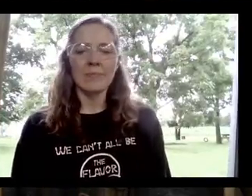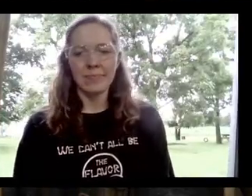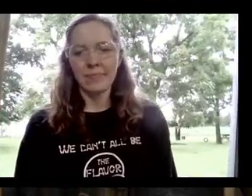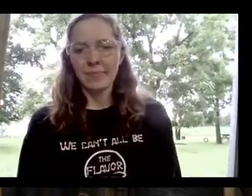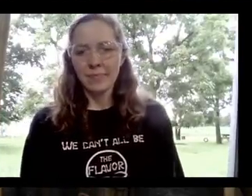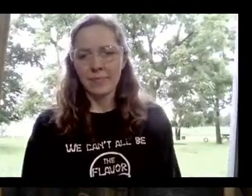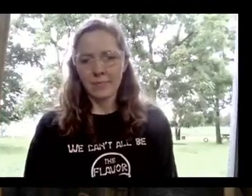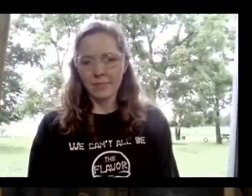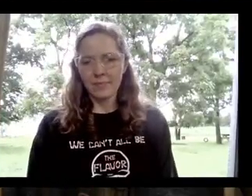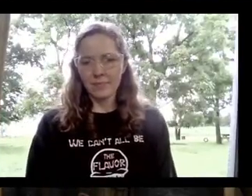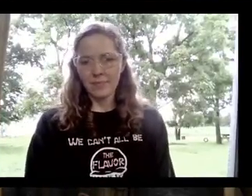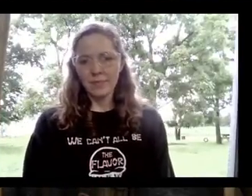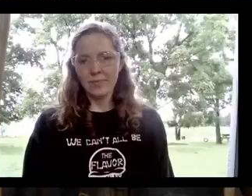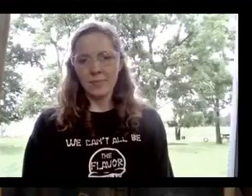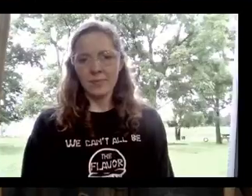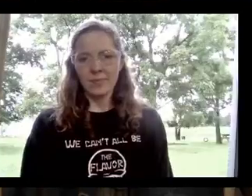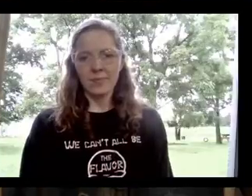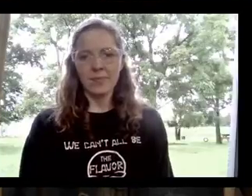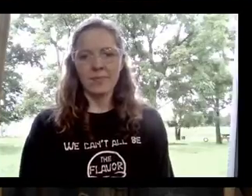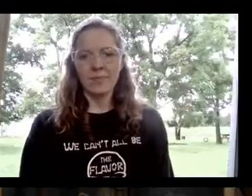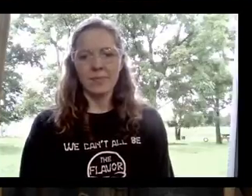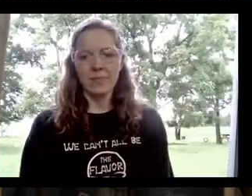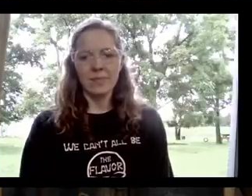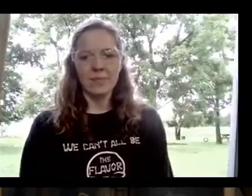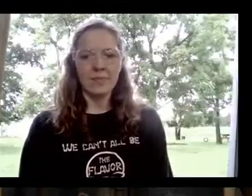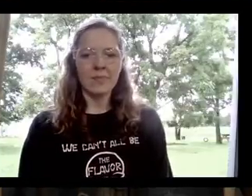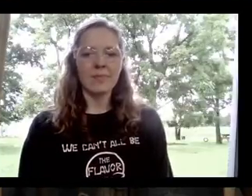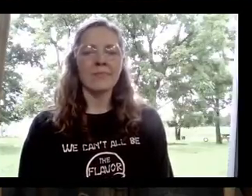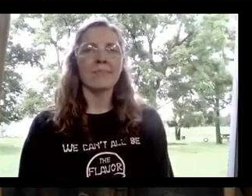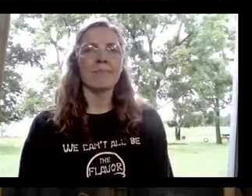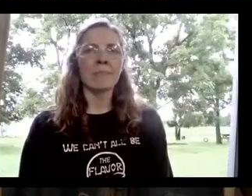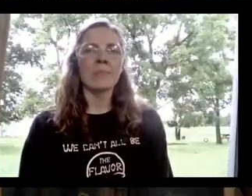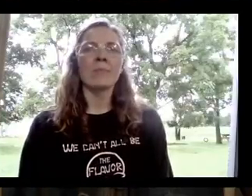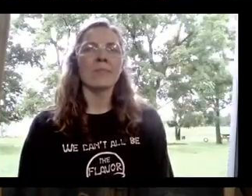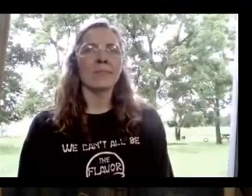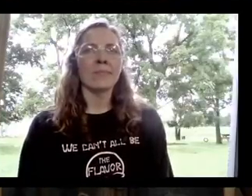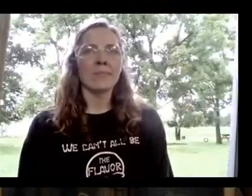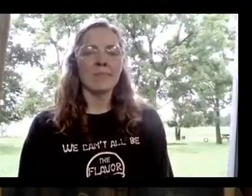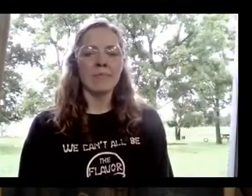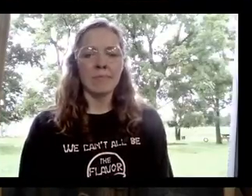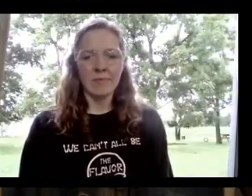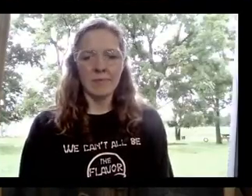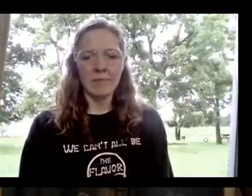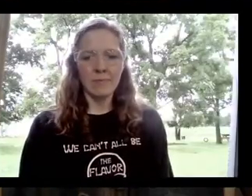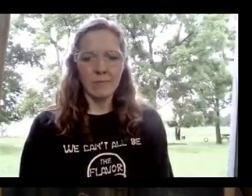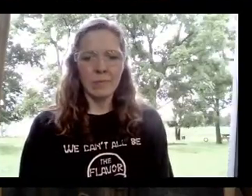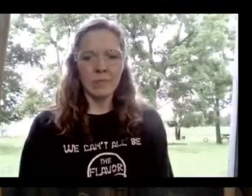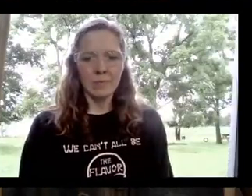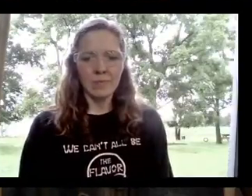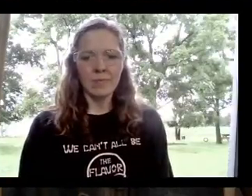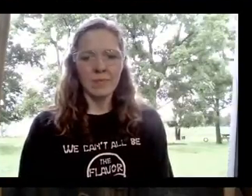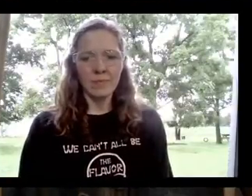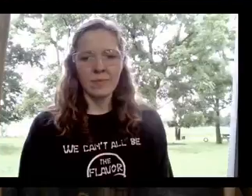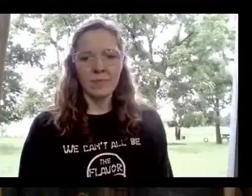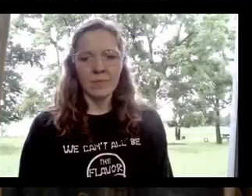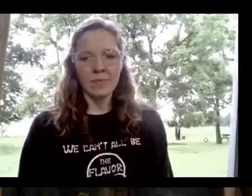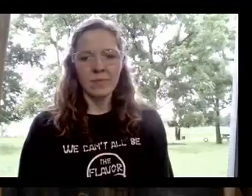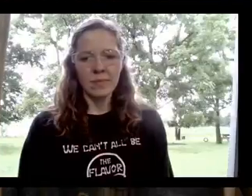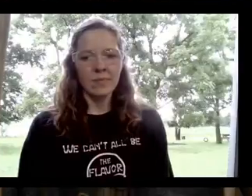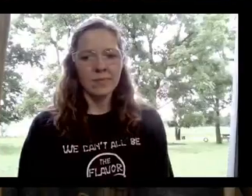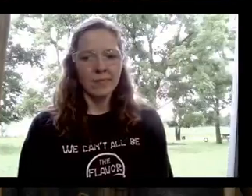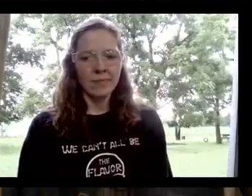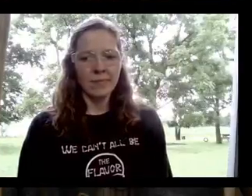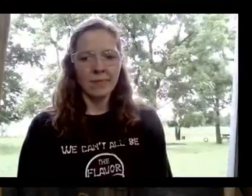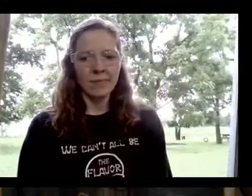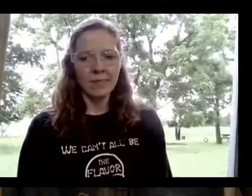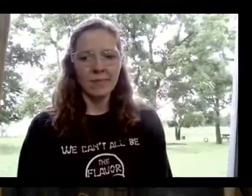end of wrought iron's welding heat. So that's at the point where it starts to turn to a liquid. It can take that much